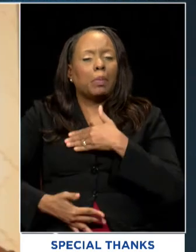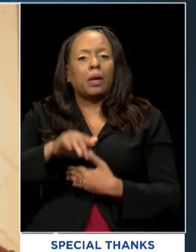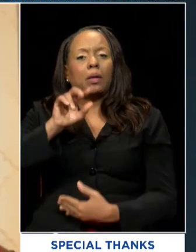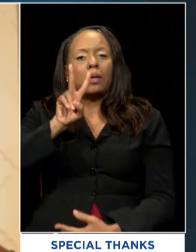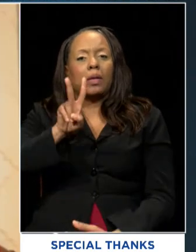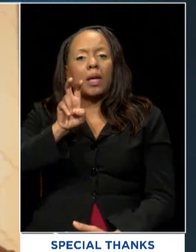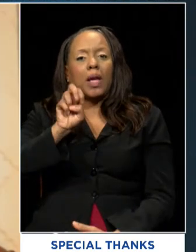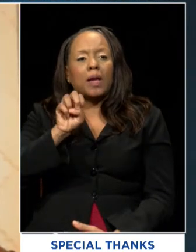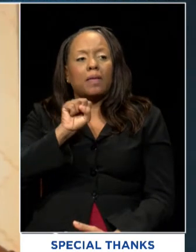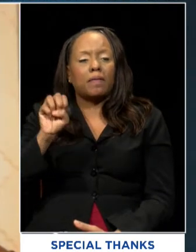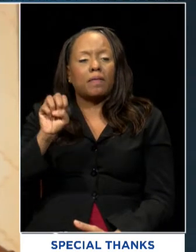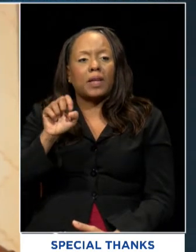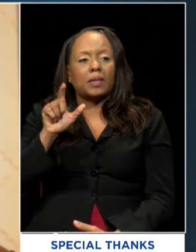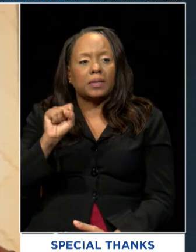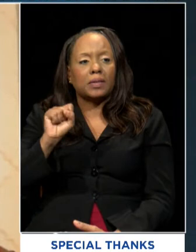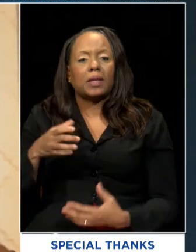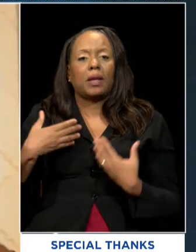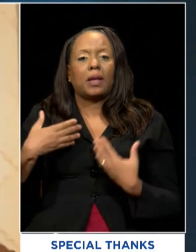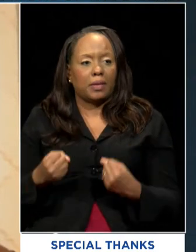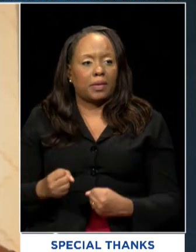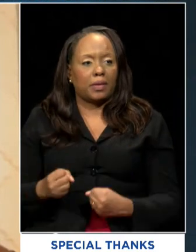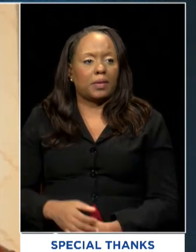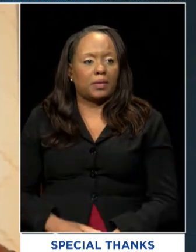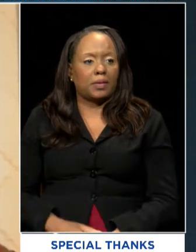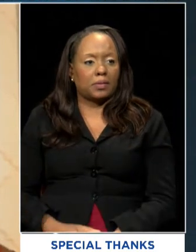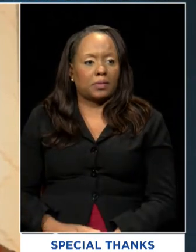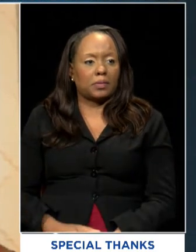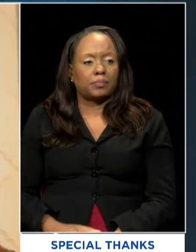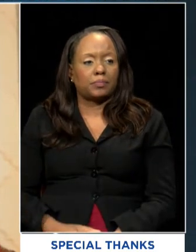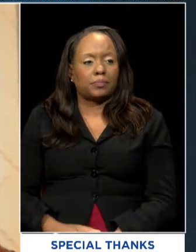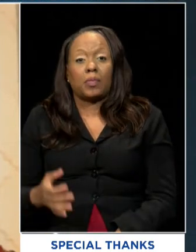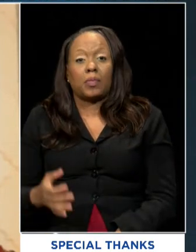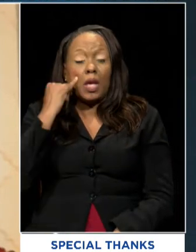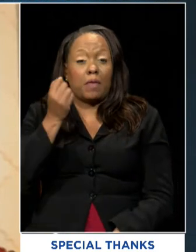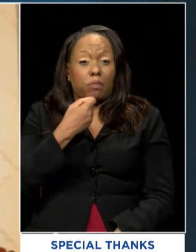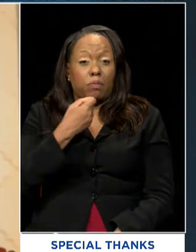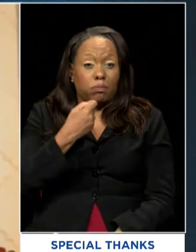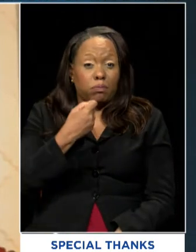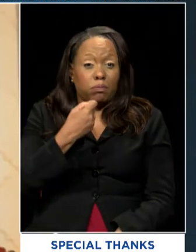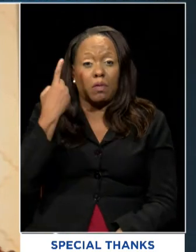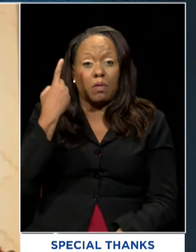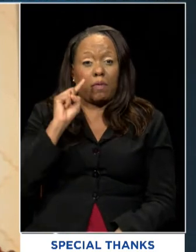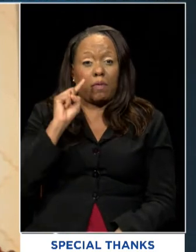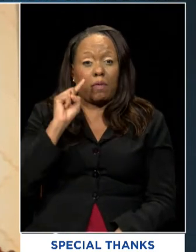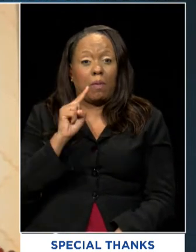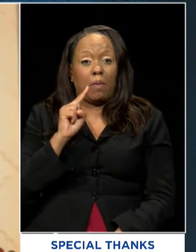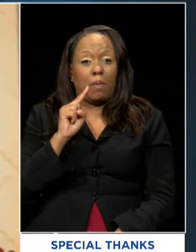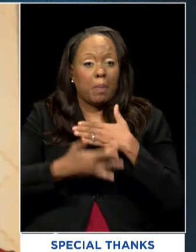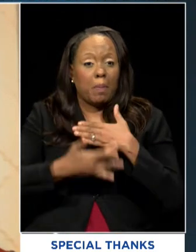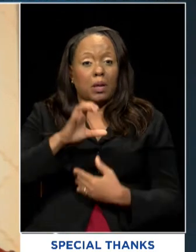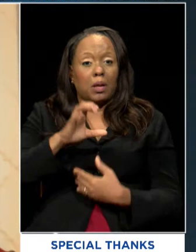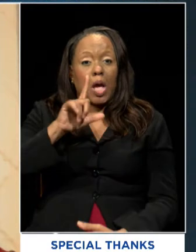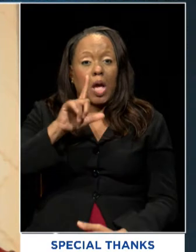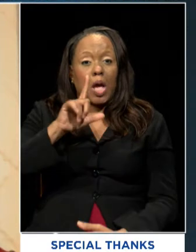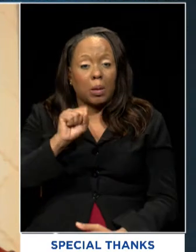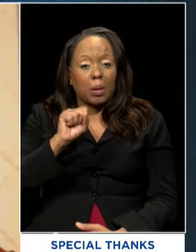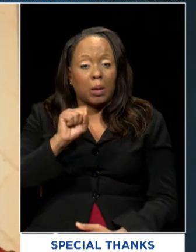you are on warfarin for an active blood clot, you should not worry about the vitamin K in fruits and